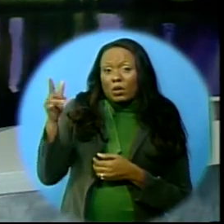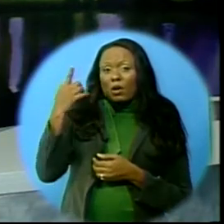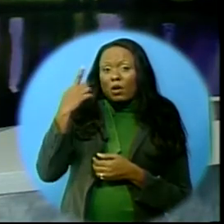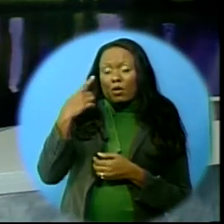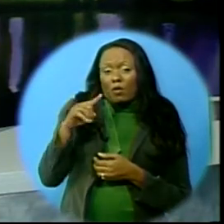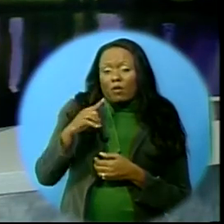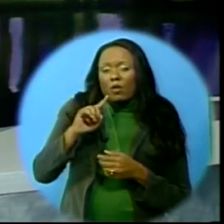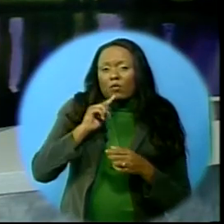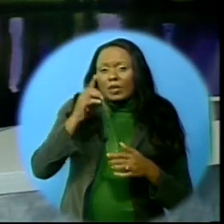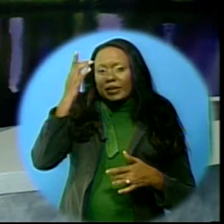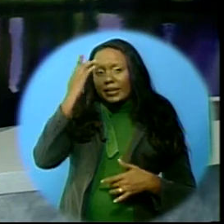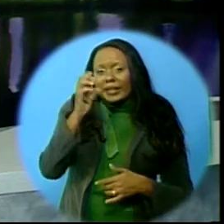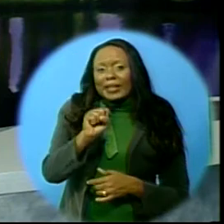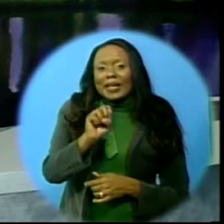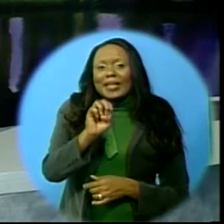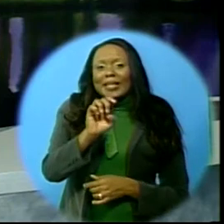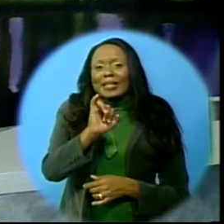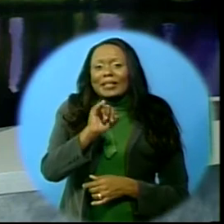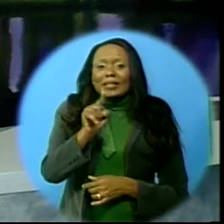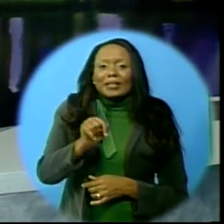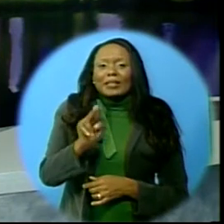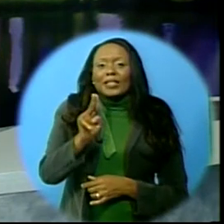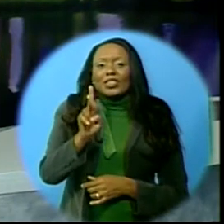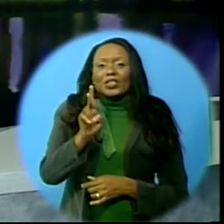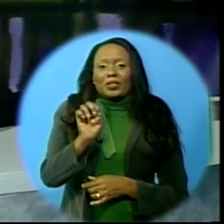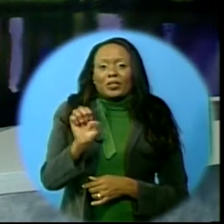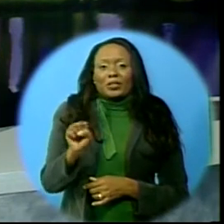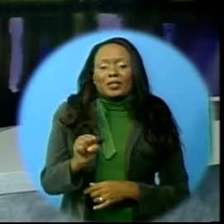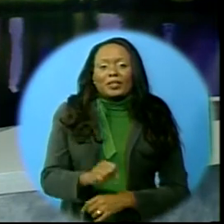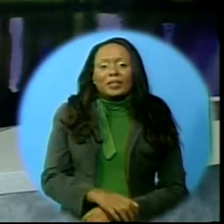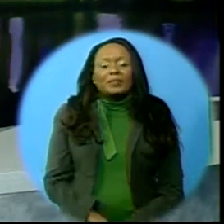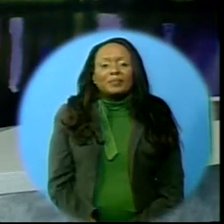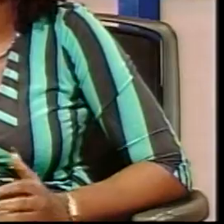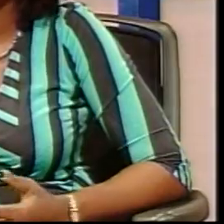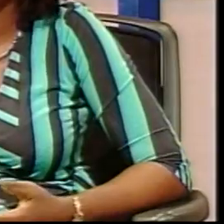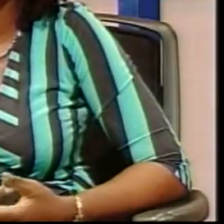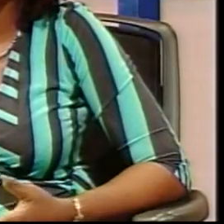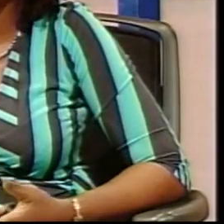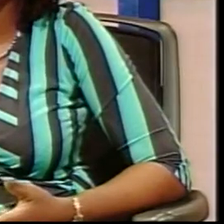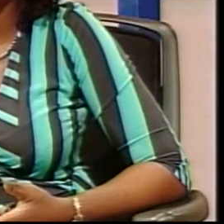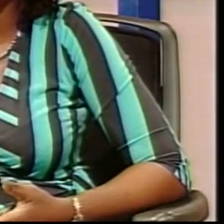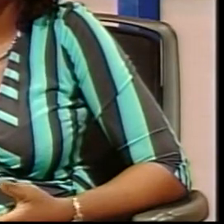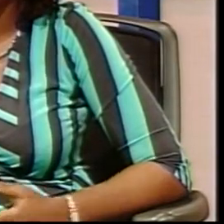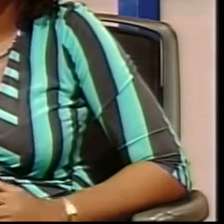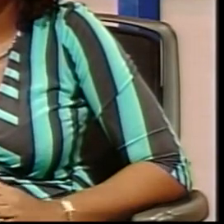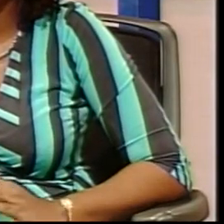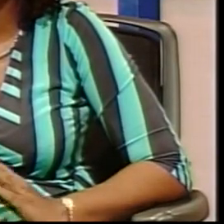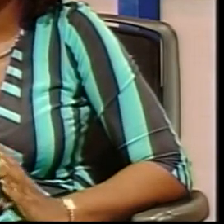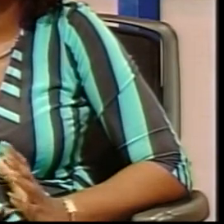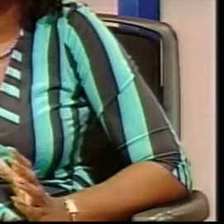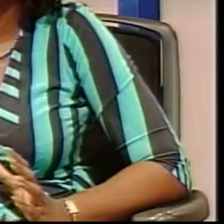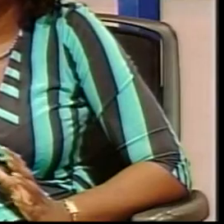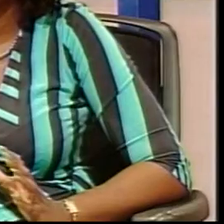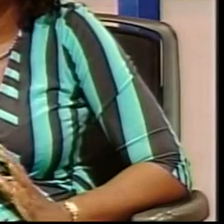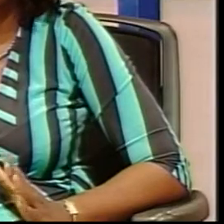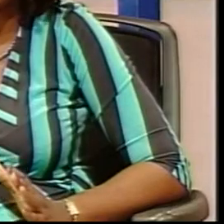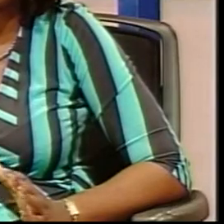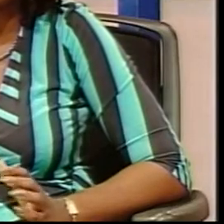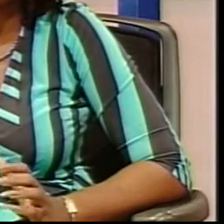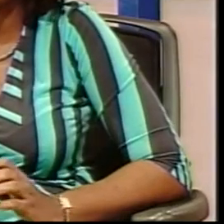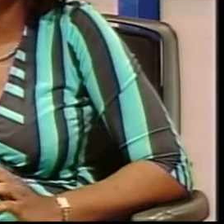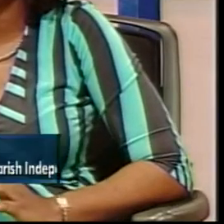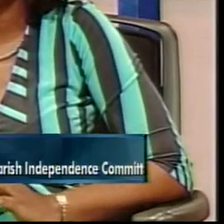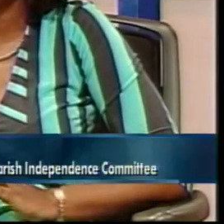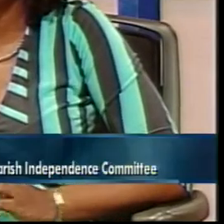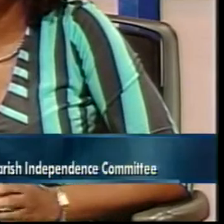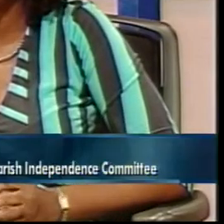being treated for contractable seizure disorder. We're doing it in the form of something like a convoy, where we have customized